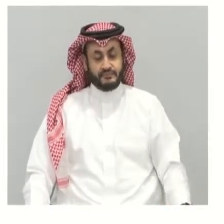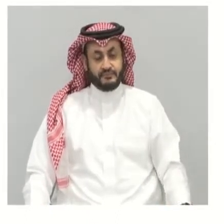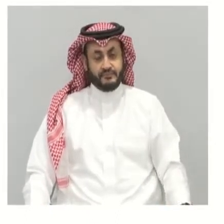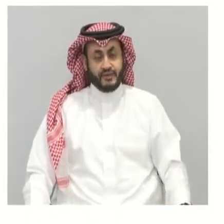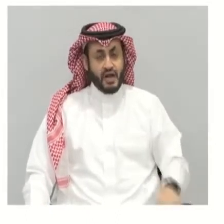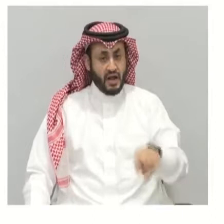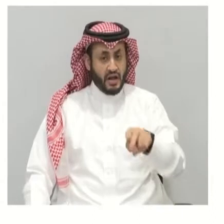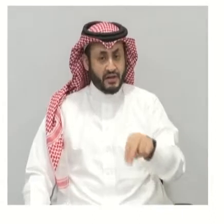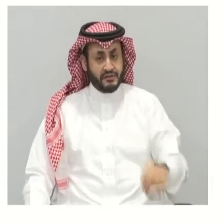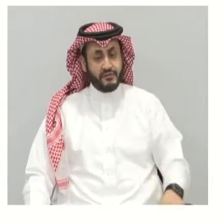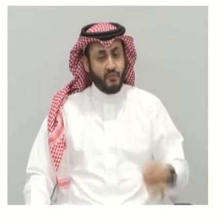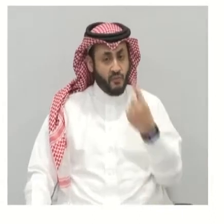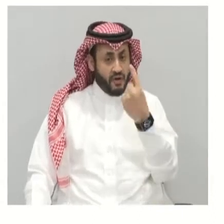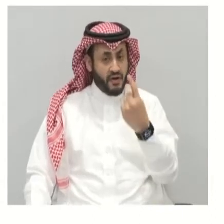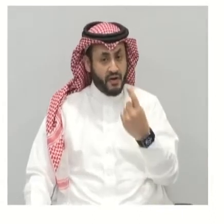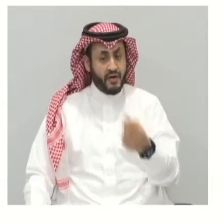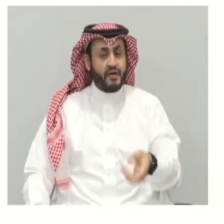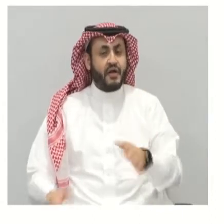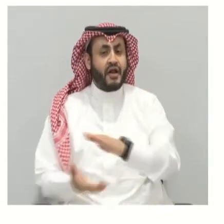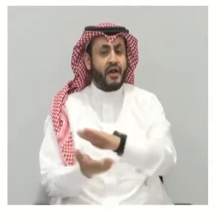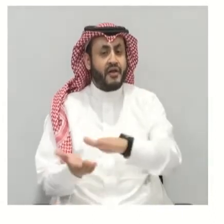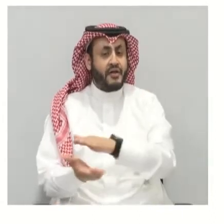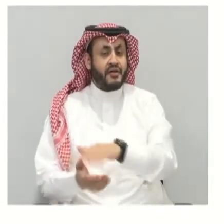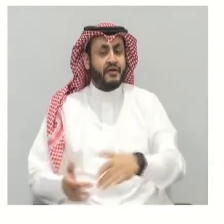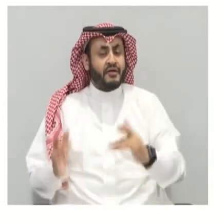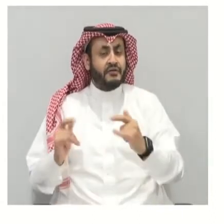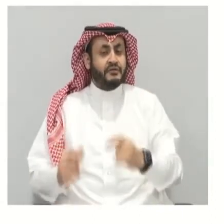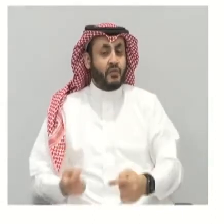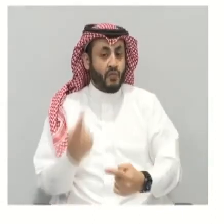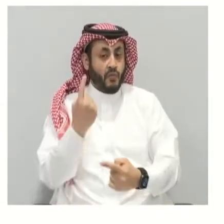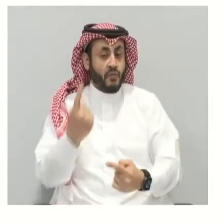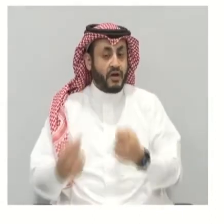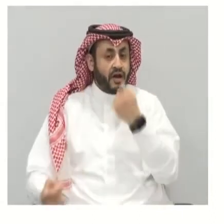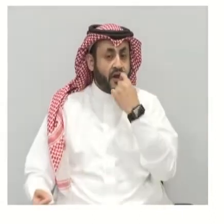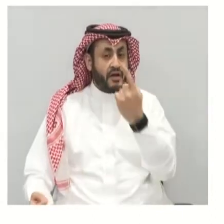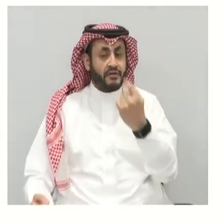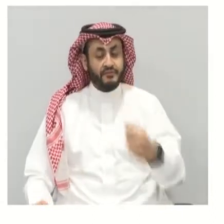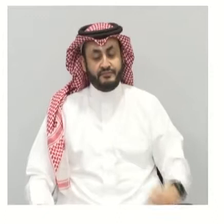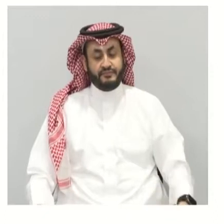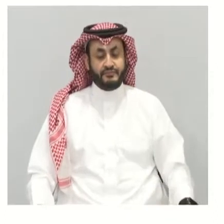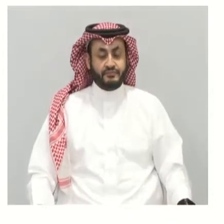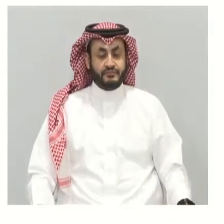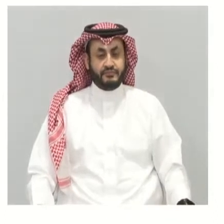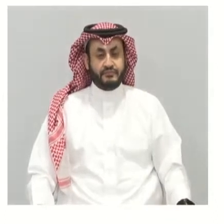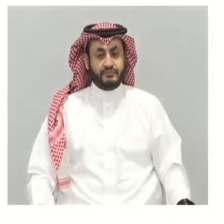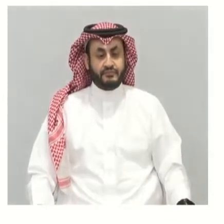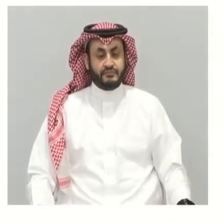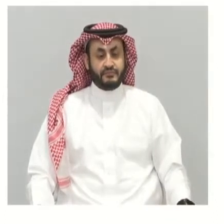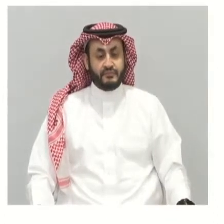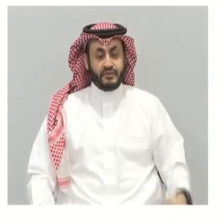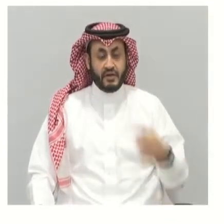friend cleans his room once a year. So my friend